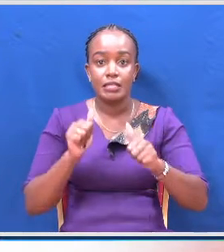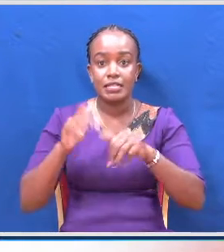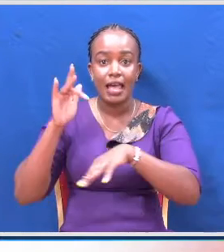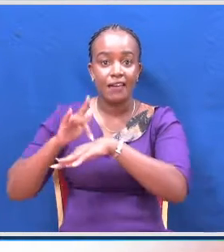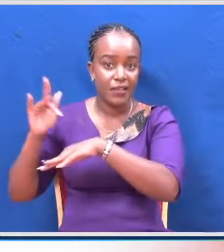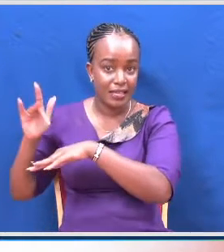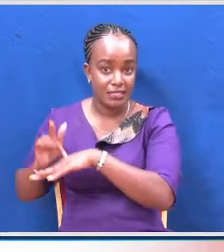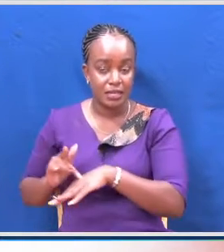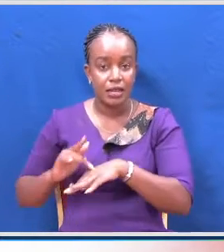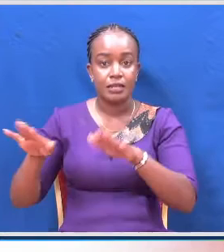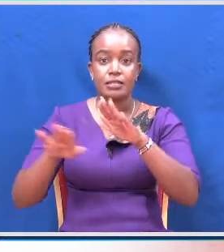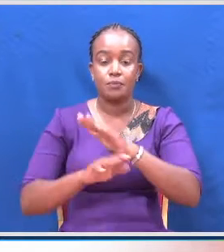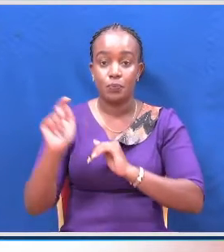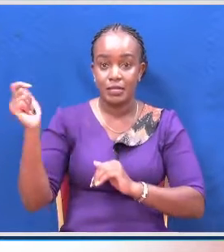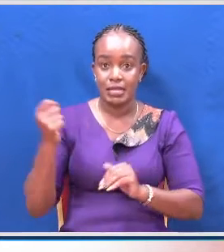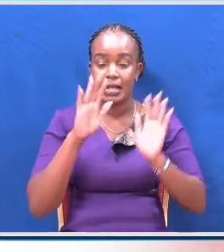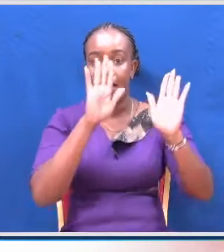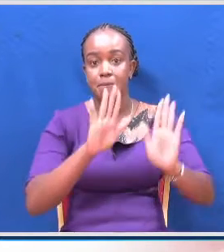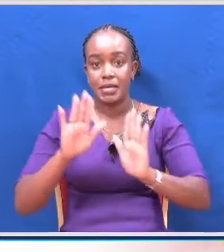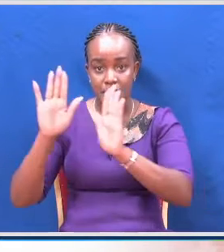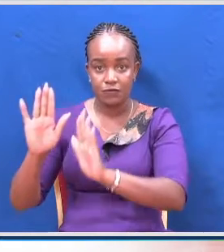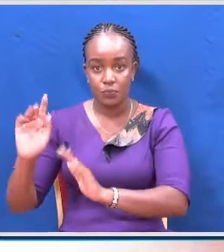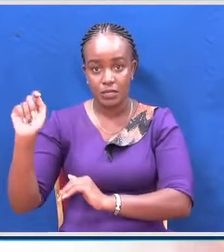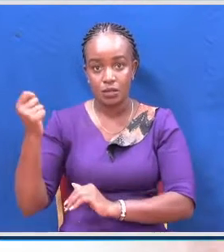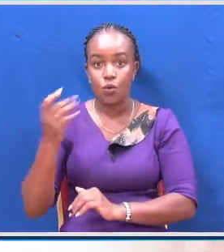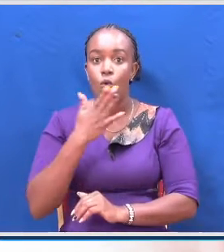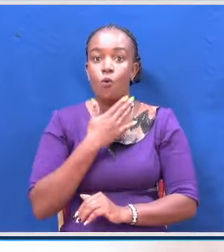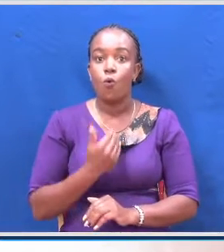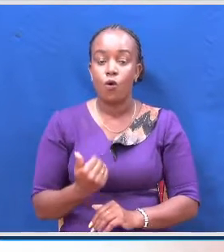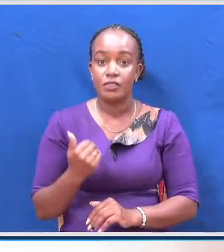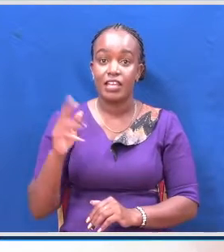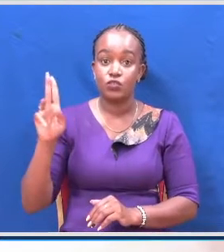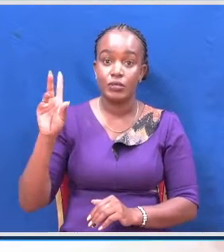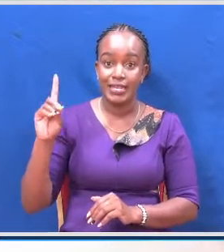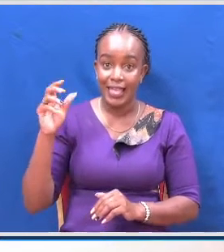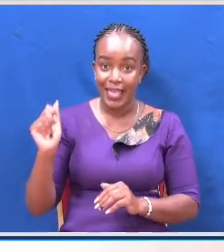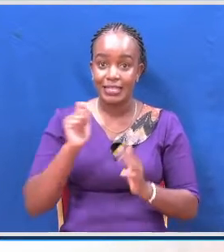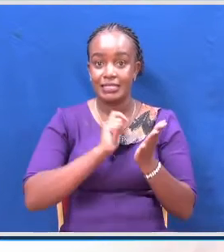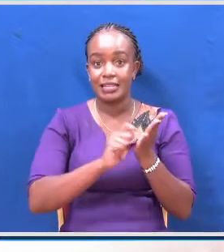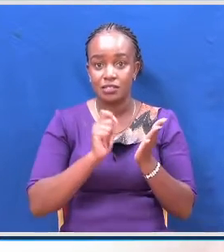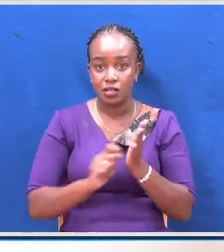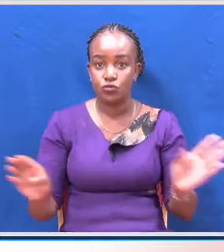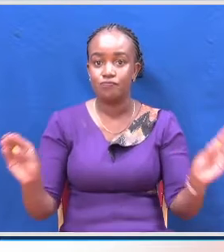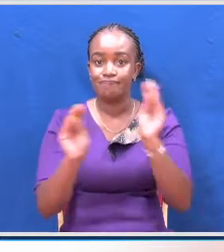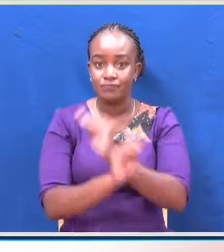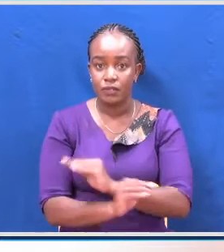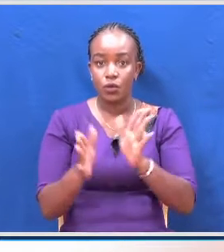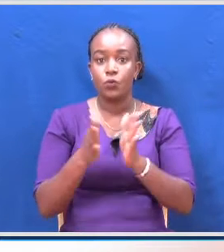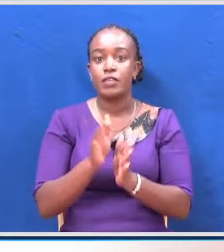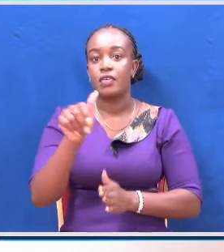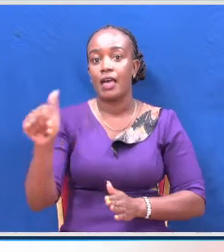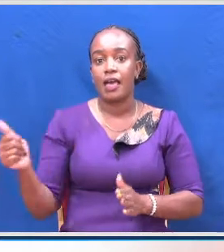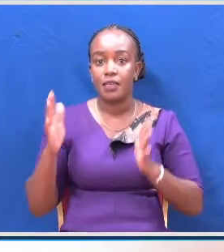presidential campaigns. They now want the DP and UDA secretariat to replace Owalo with an outsider from the